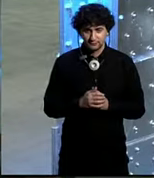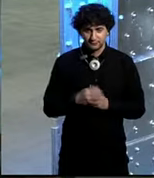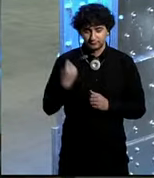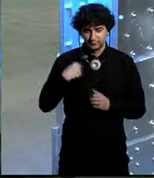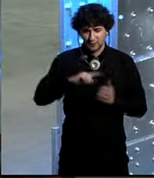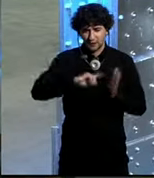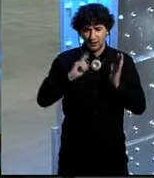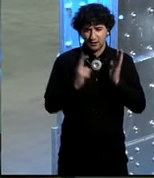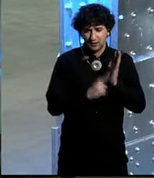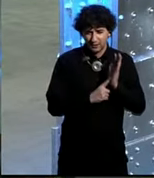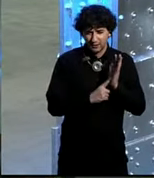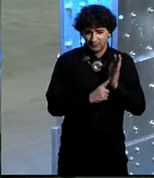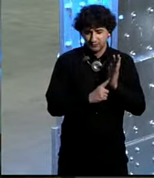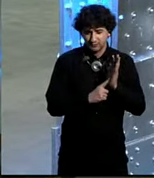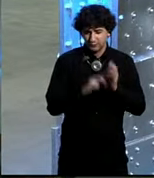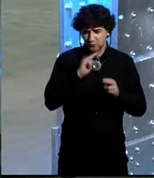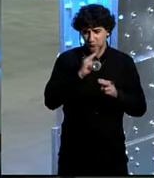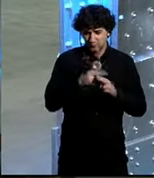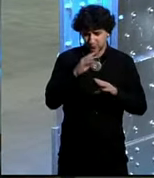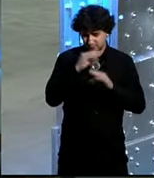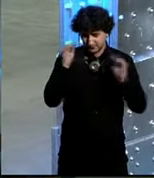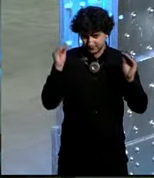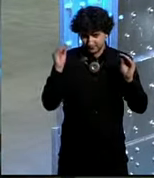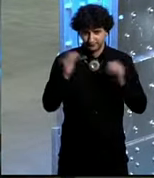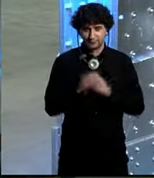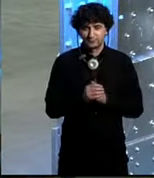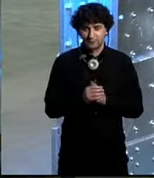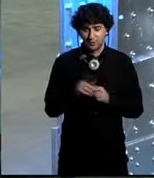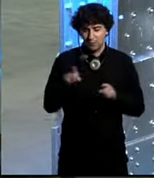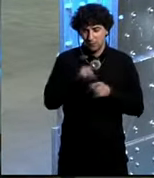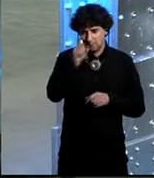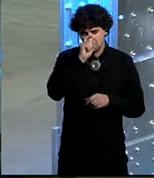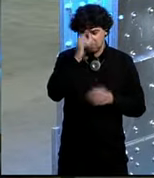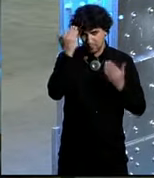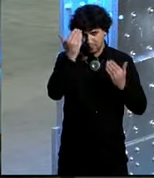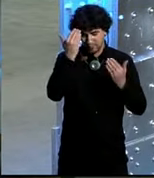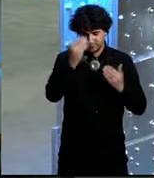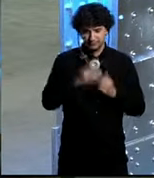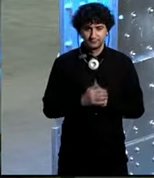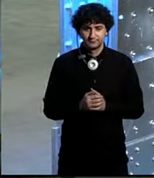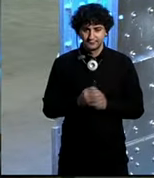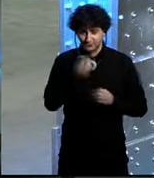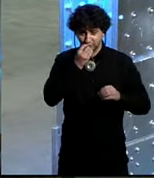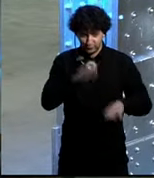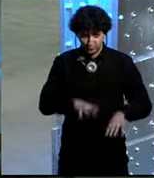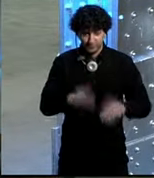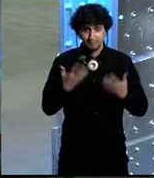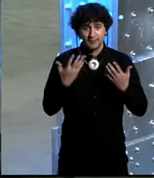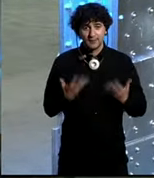Colombia. Once a piece of legislation was passed on regarding their